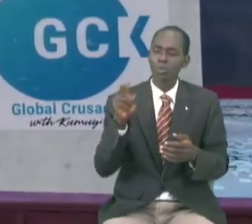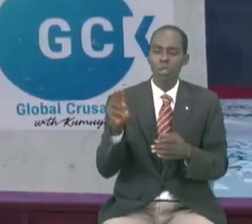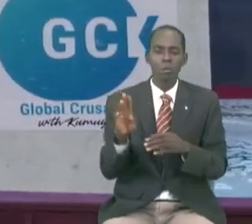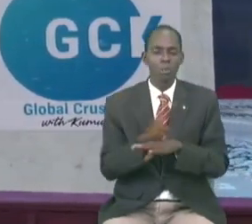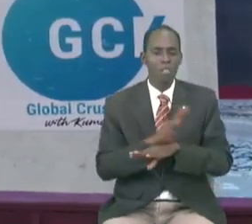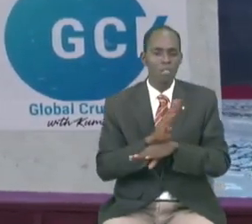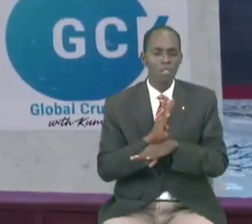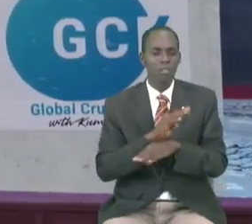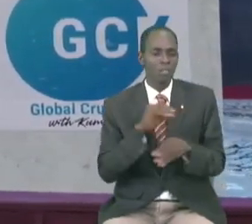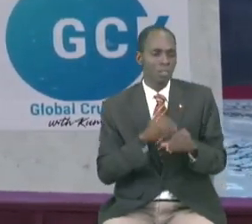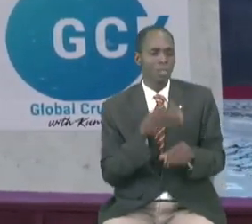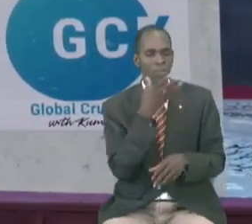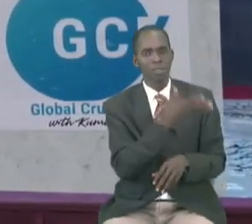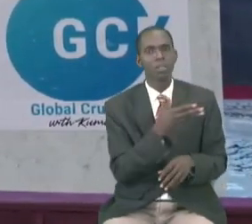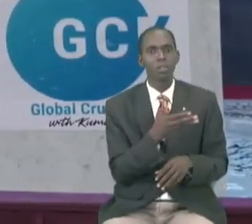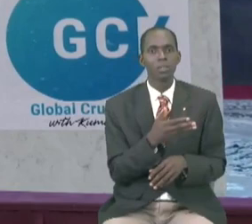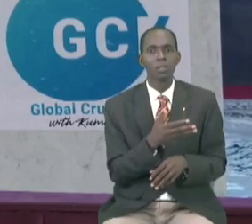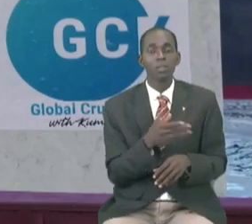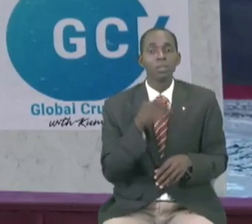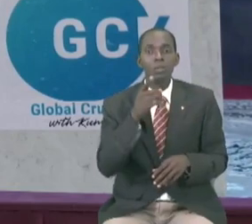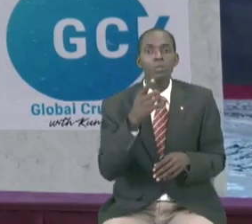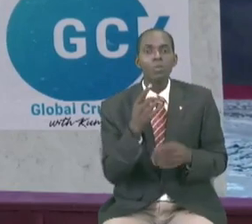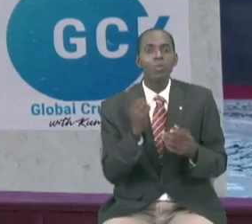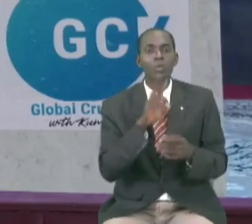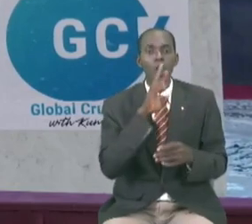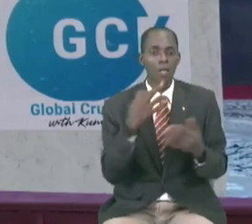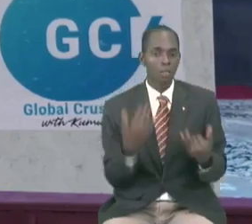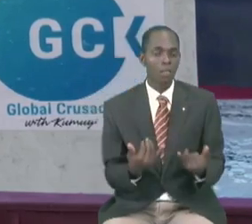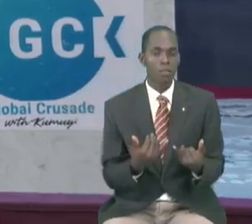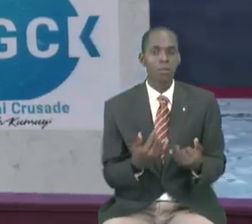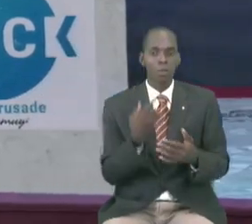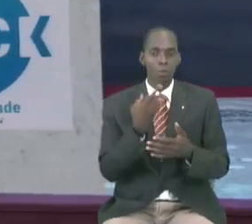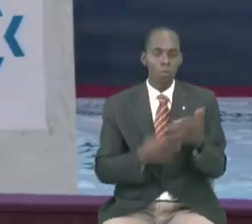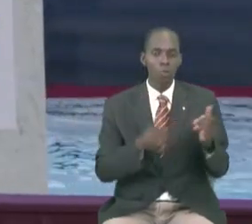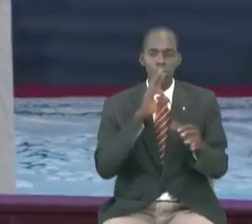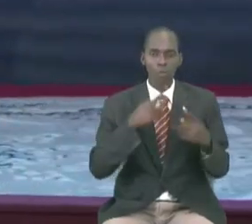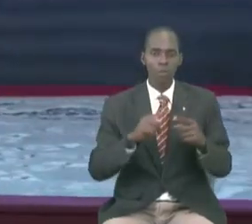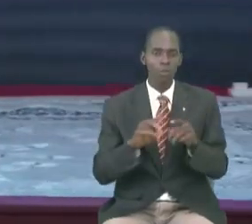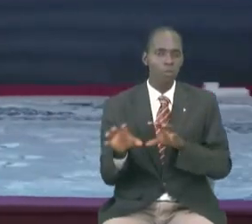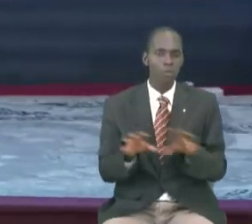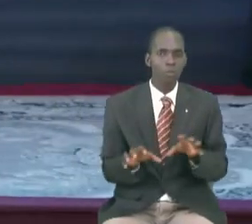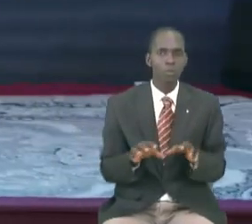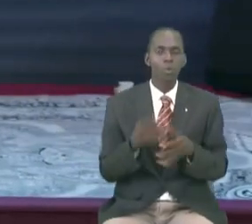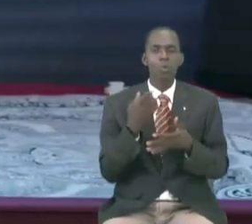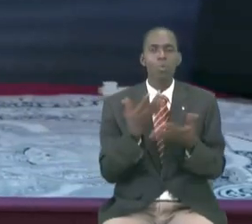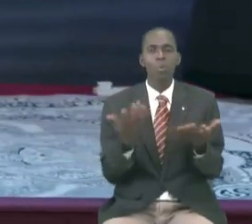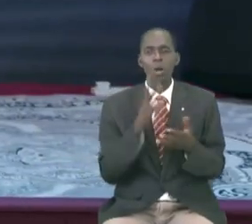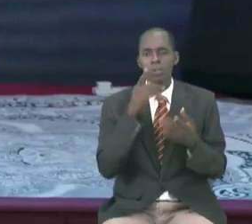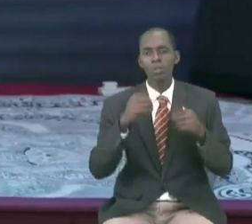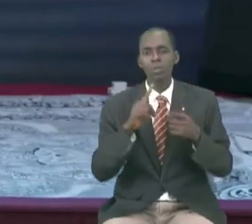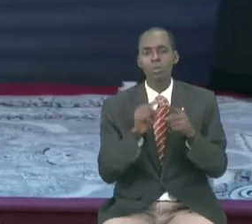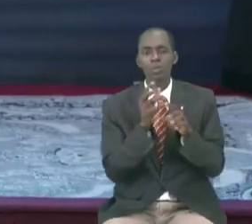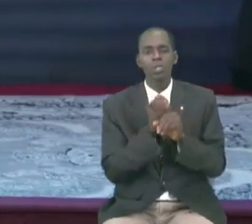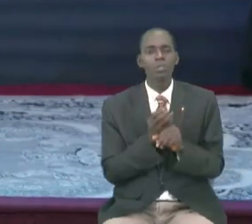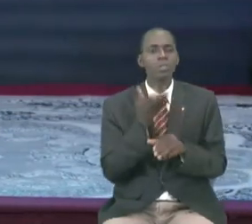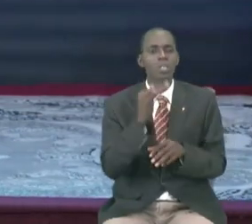trying to accomplish, there's nothing there for you that God has appointed. But he was fleeing from